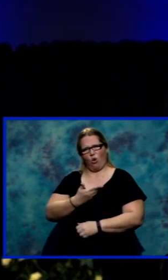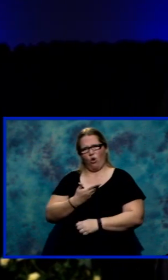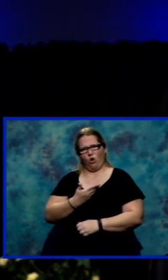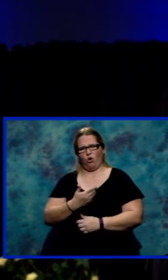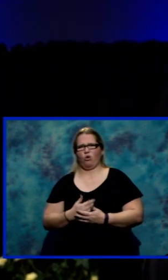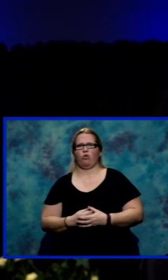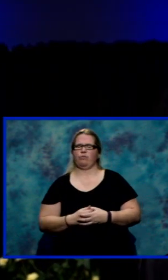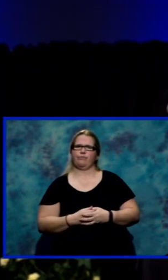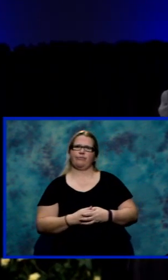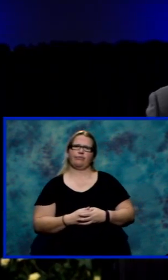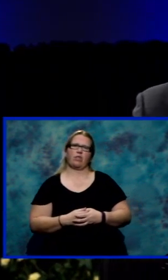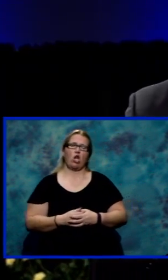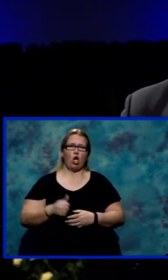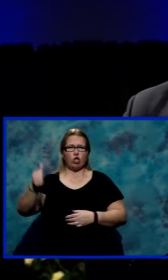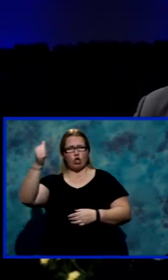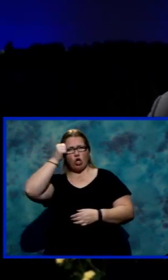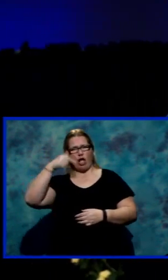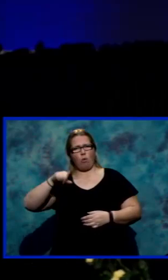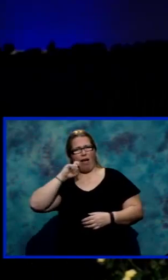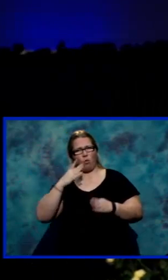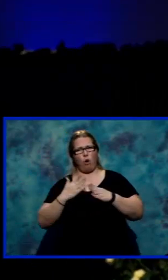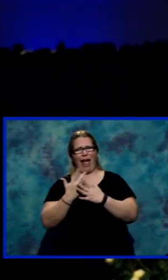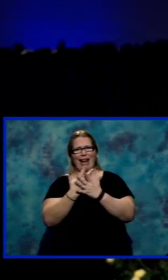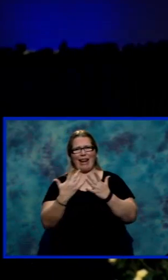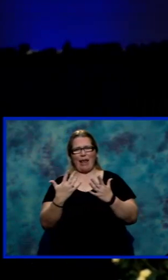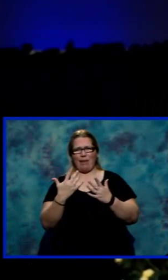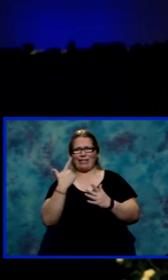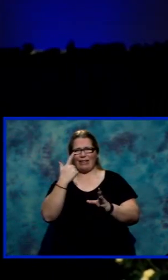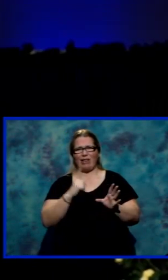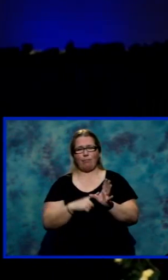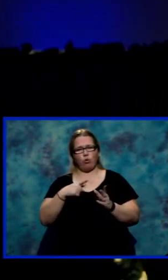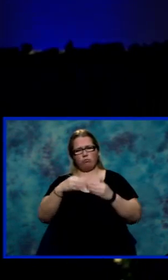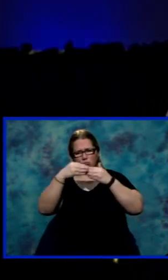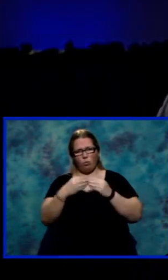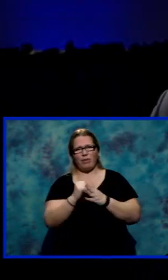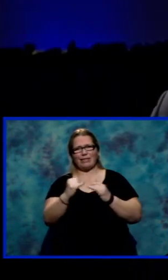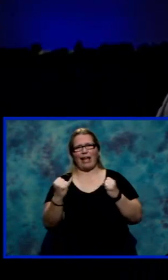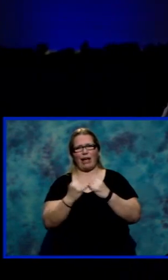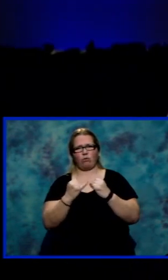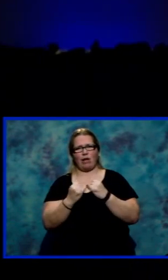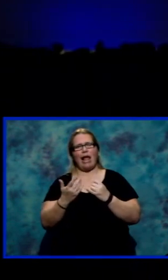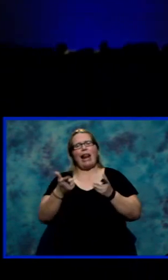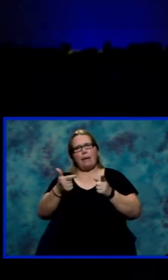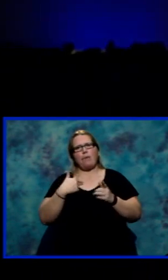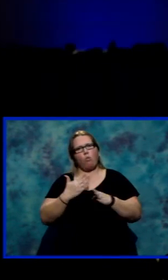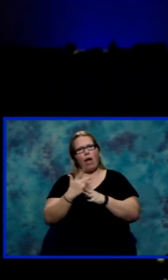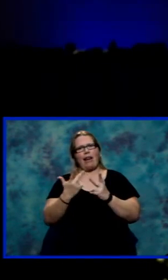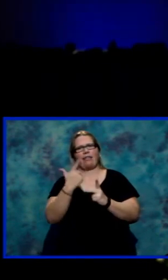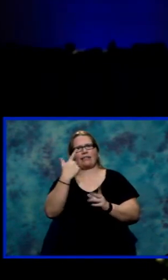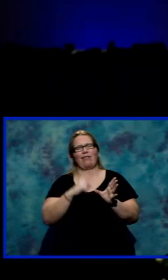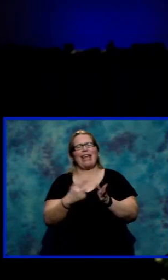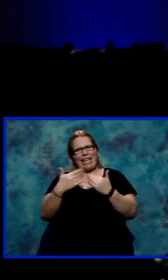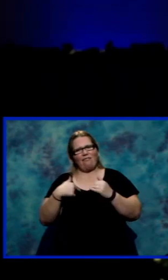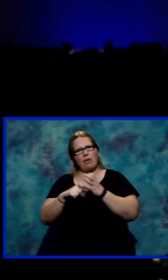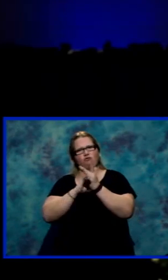To know that he was going to have to work another 7 years because he made a deal with his uncle. Let me work another 7 years. Give me Rachel.